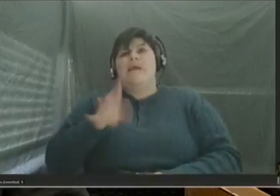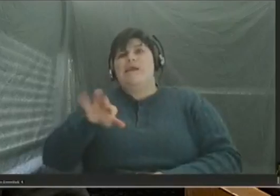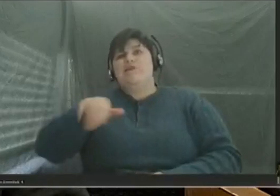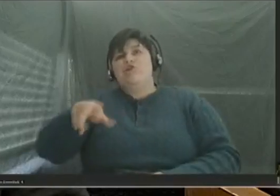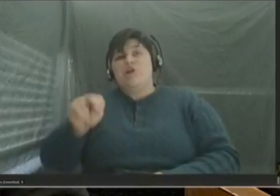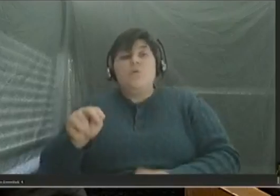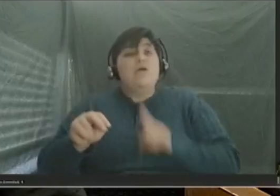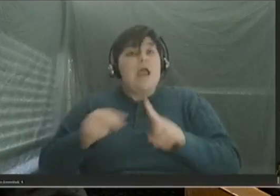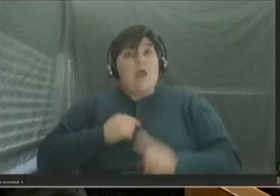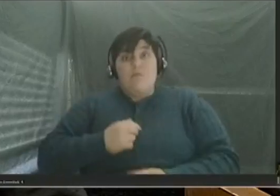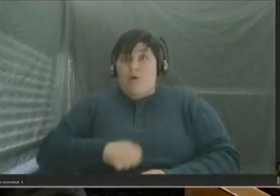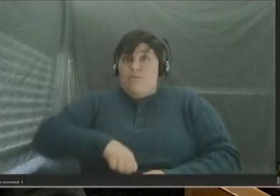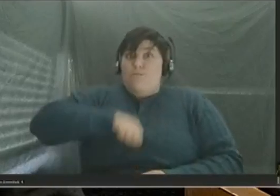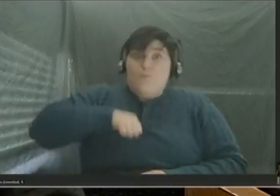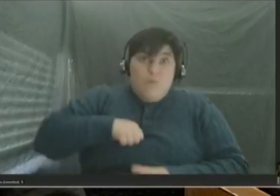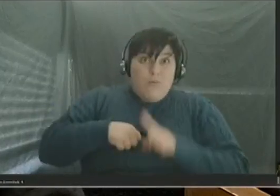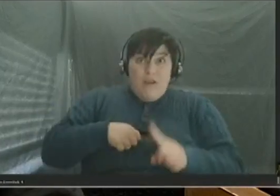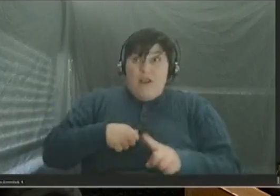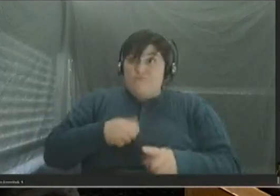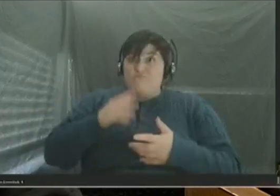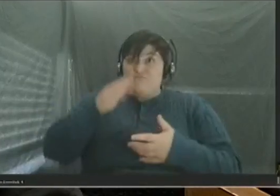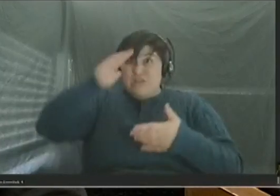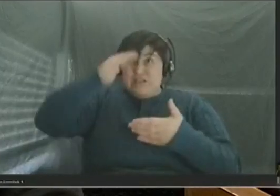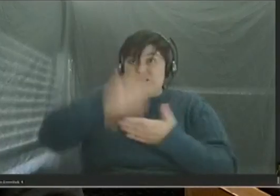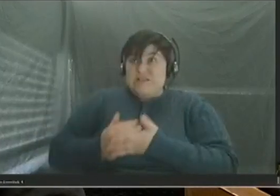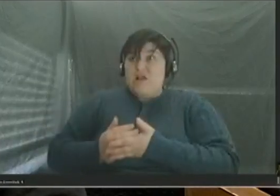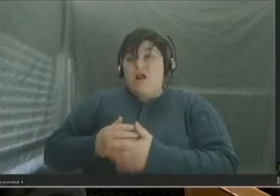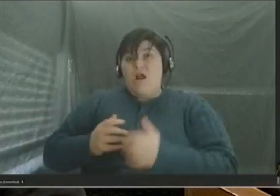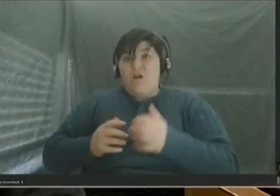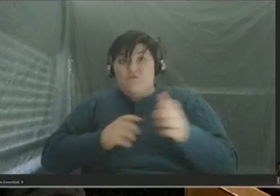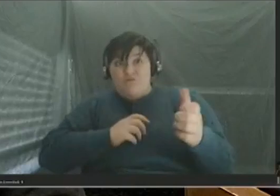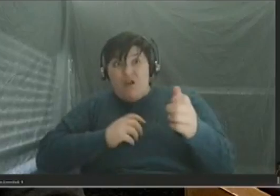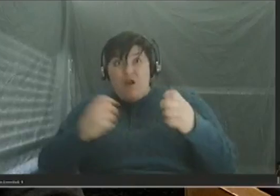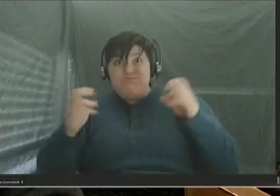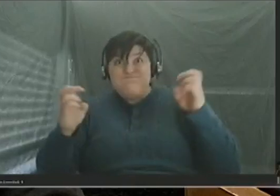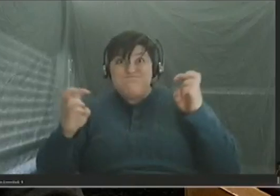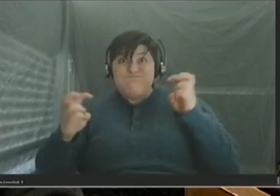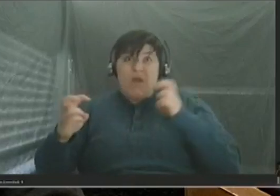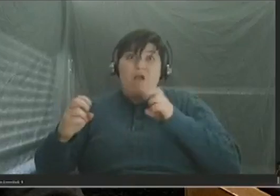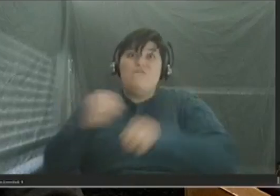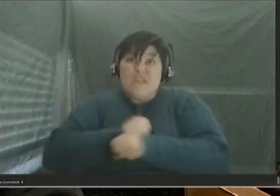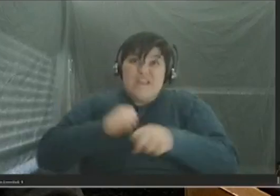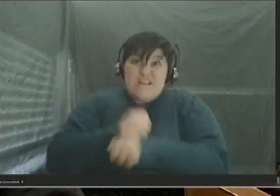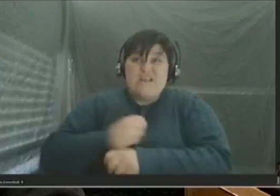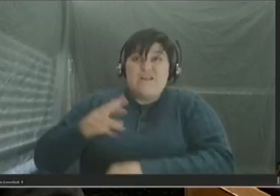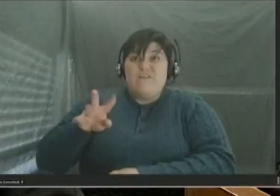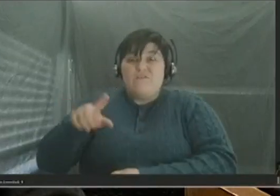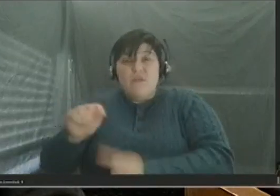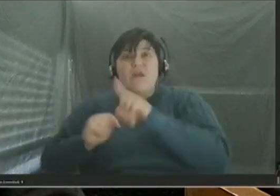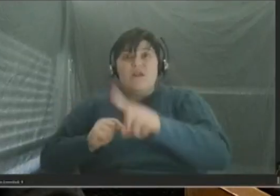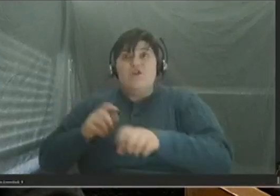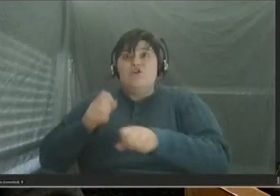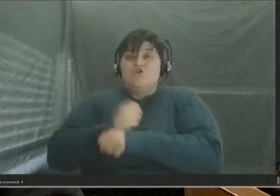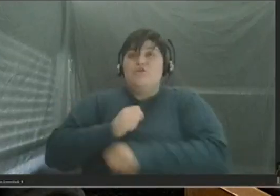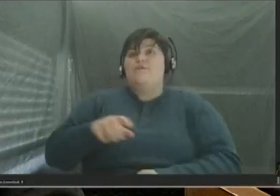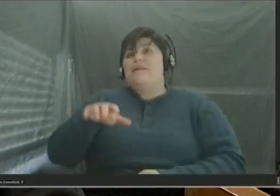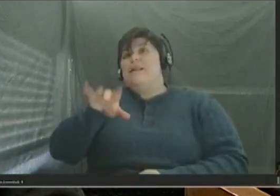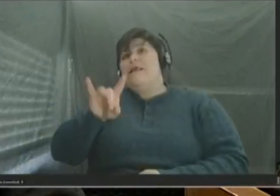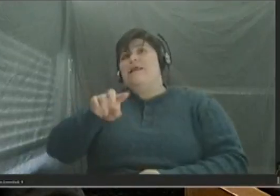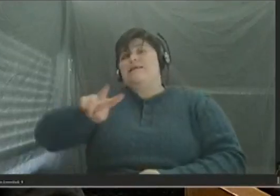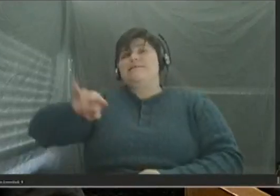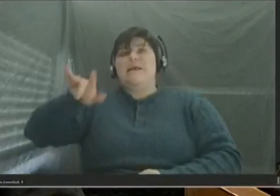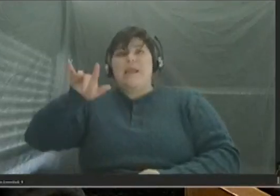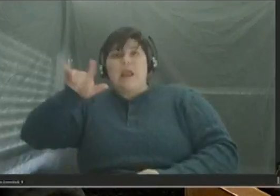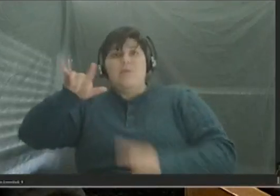the proud son of a combat veteran. Before I was born, my dad served our country in the Army as part of the 82nd Airborne as a service member during the